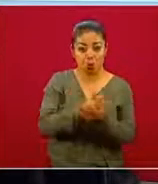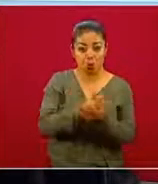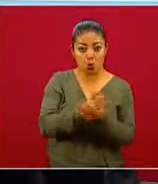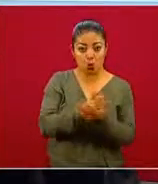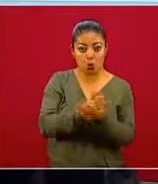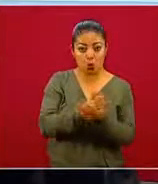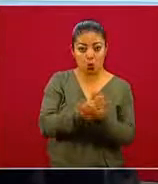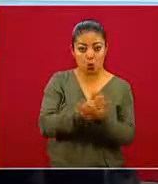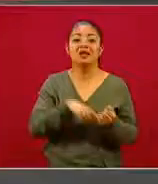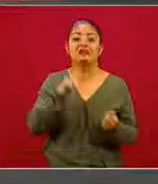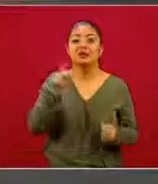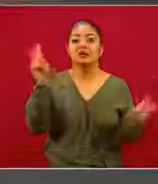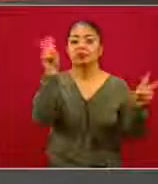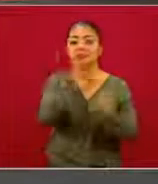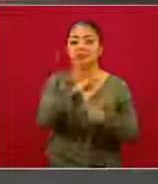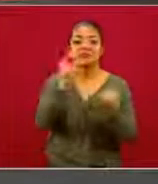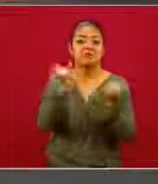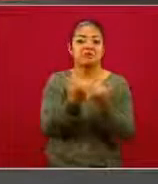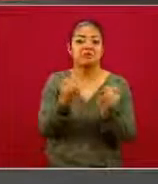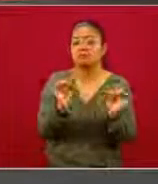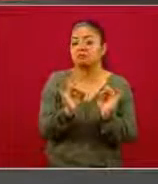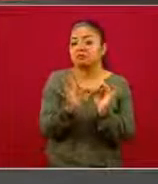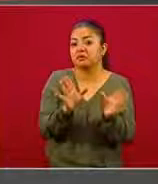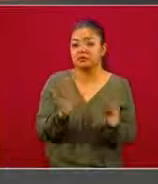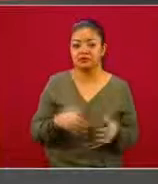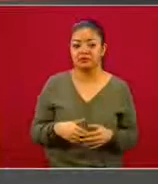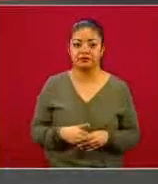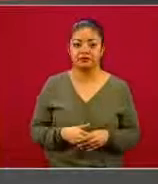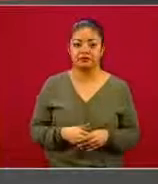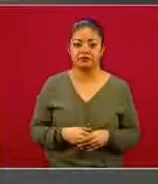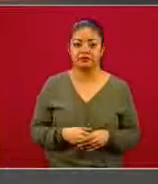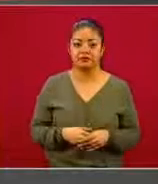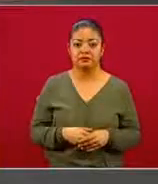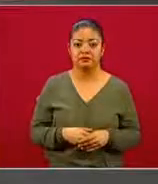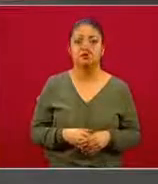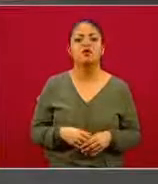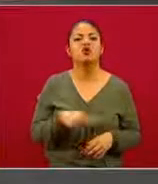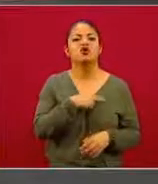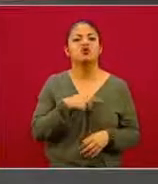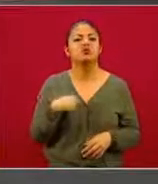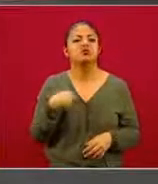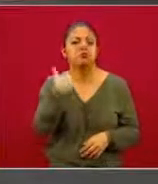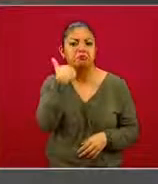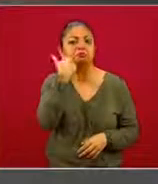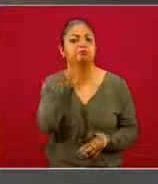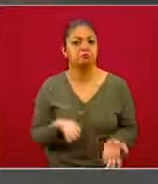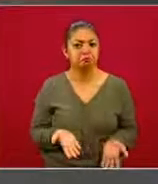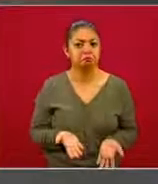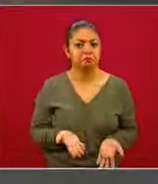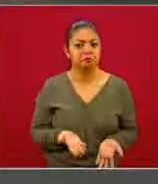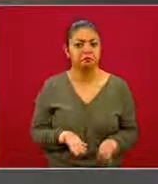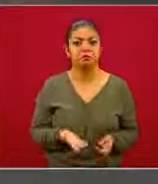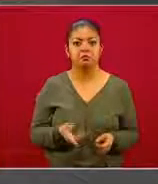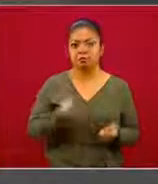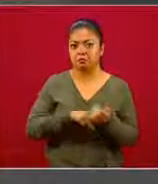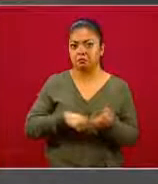because it's not just COVID that is transmitted this way, but many other viruses as well.